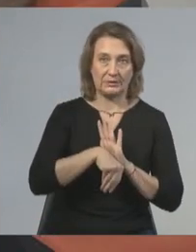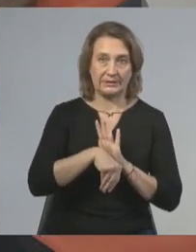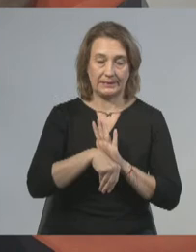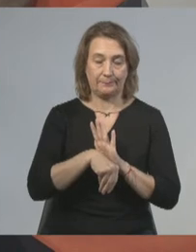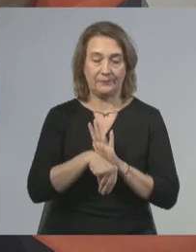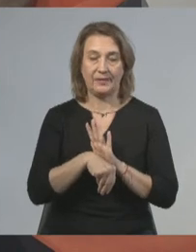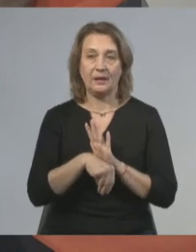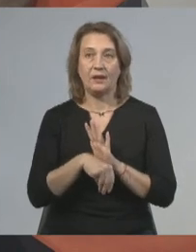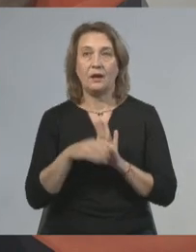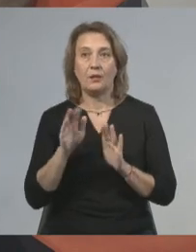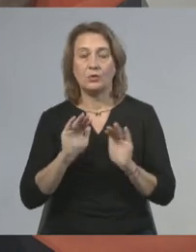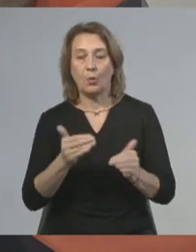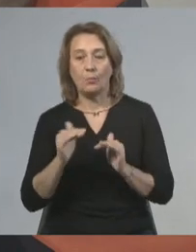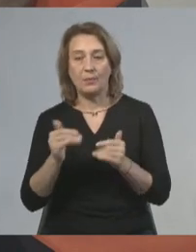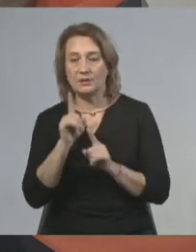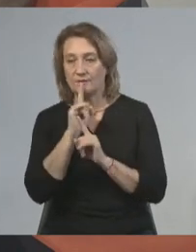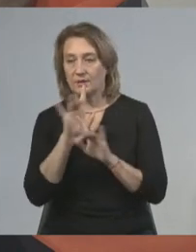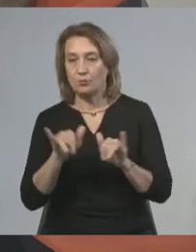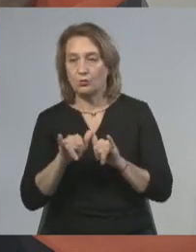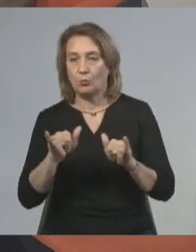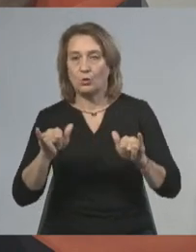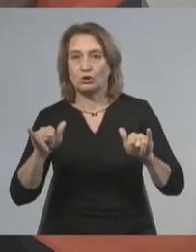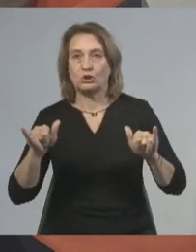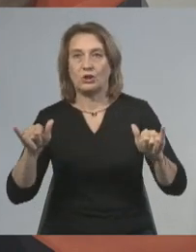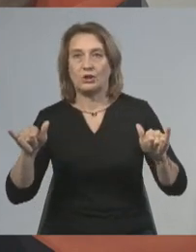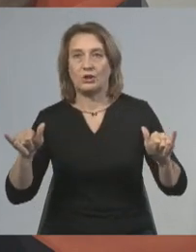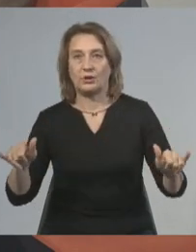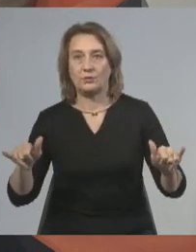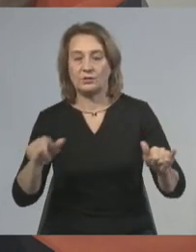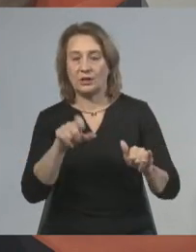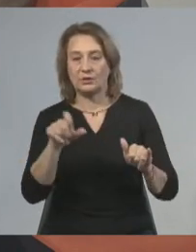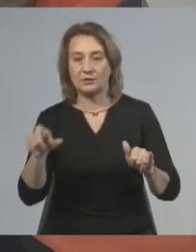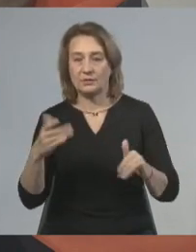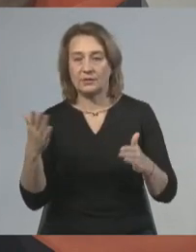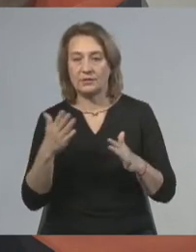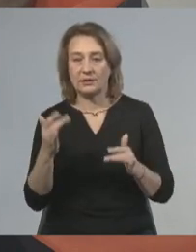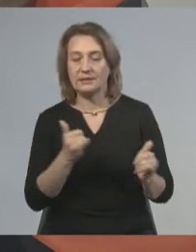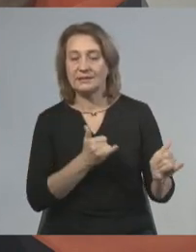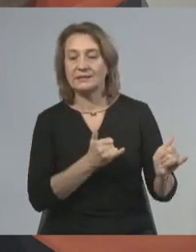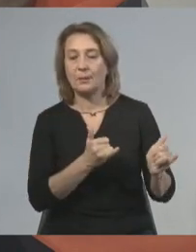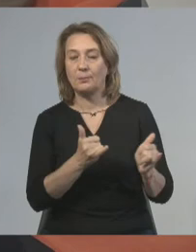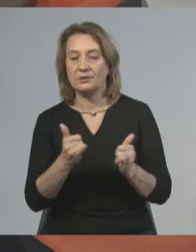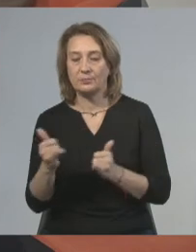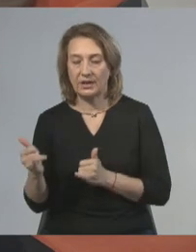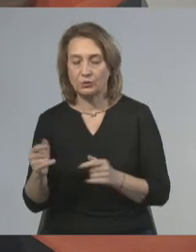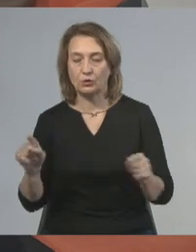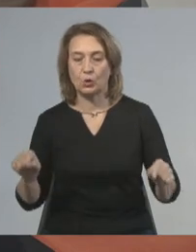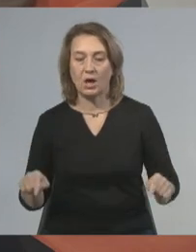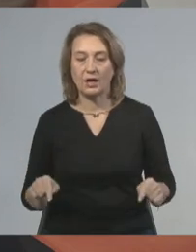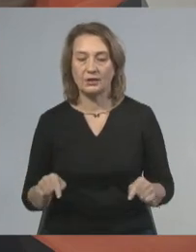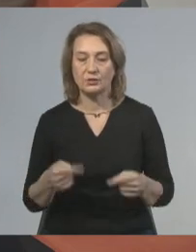with the provisions of the electoral code that's why we had to conclude this